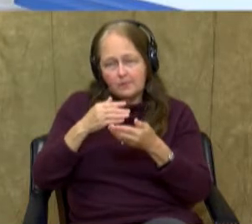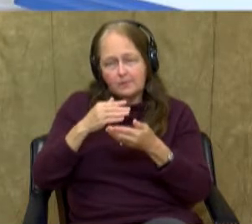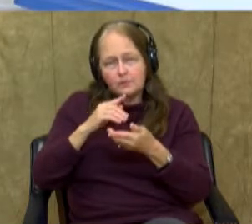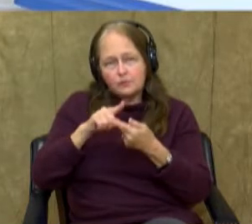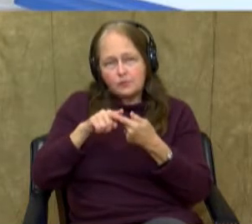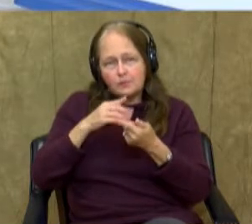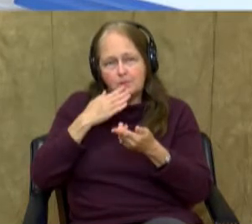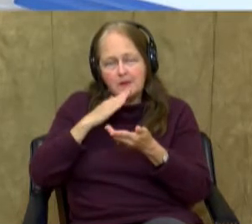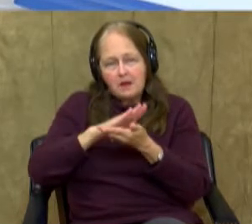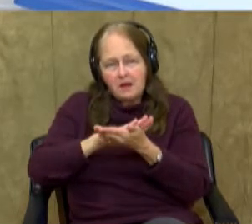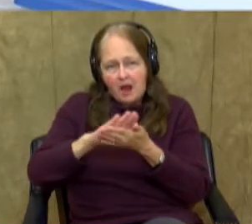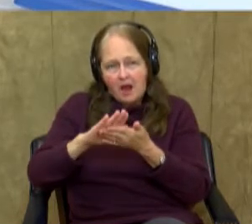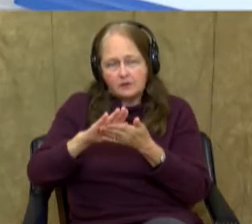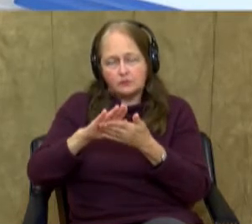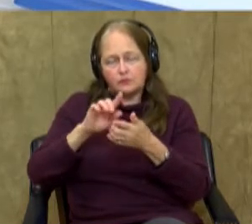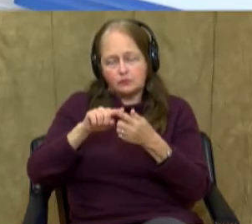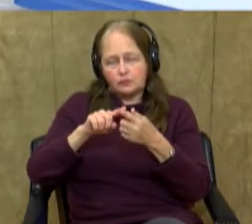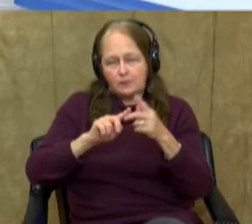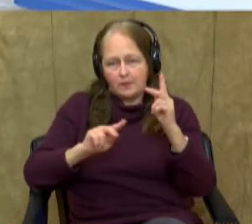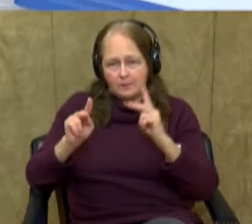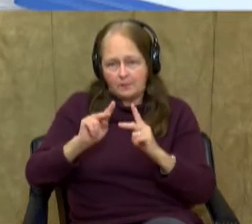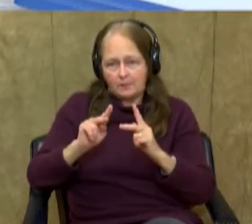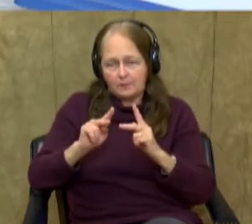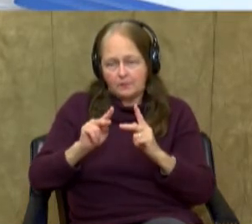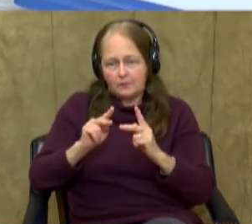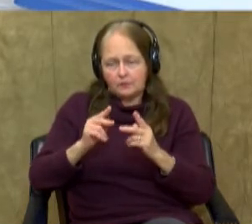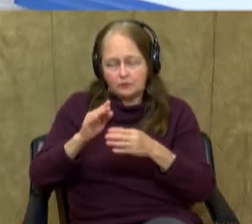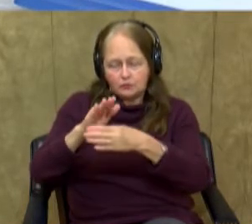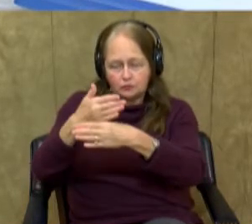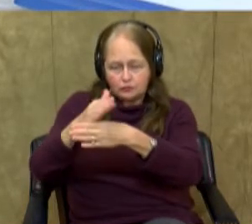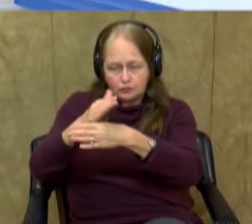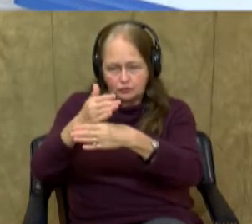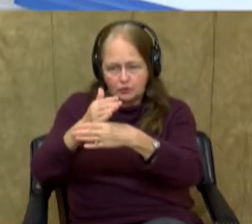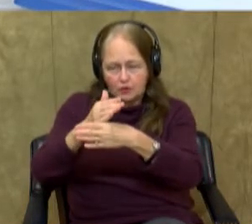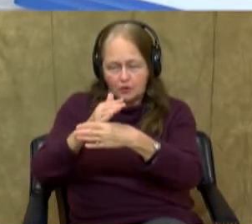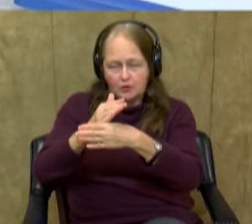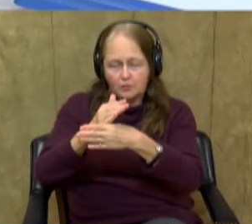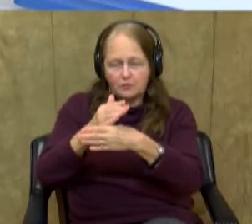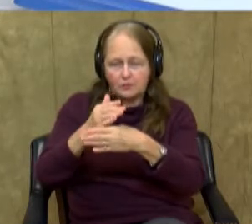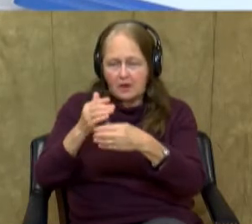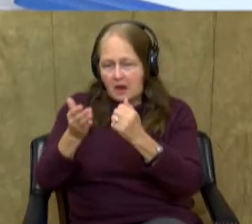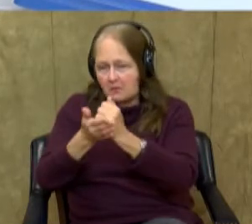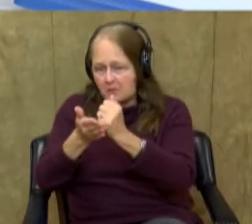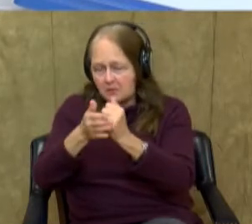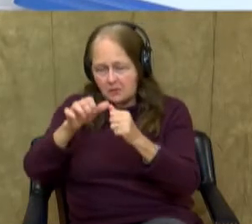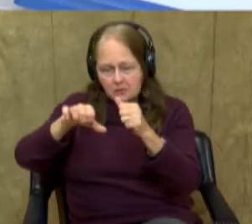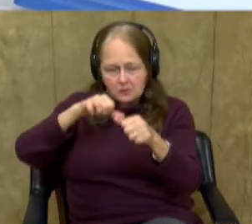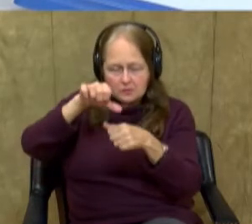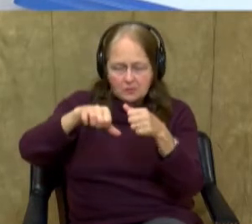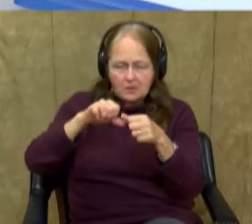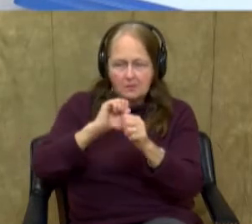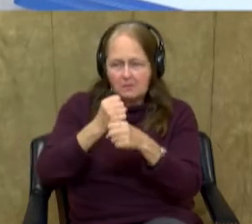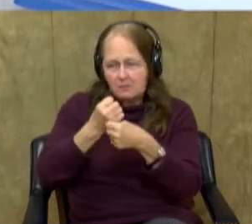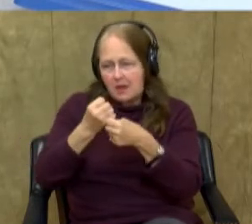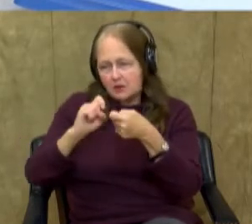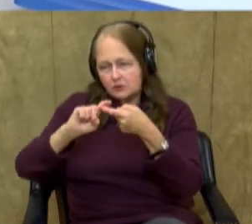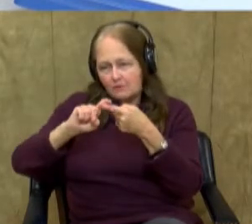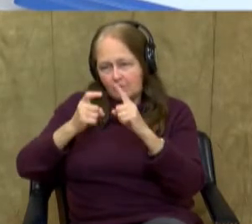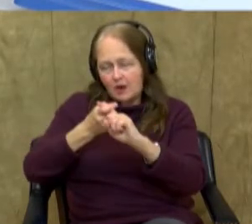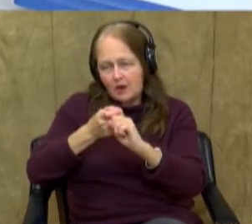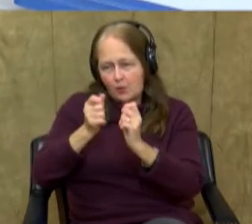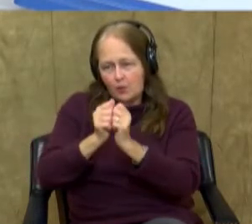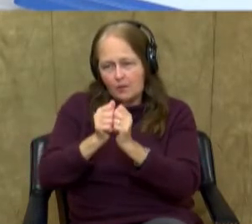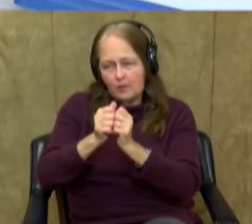kind to one another. Being kind, they shared their talents with the hermit crab, and they made friends with